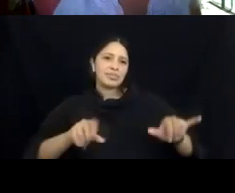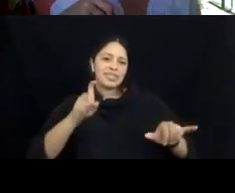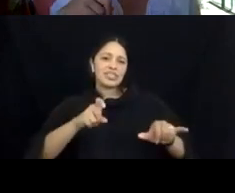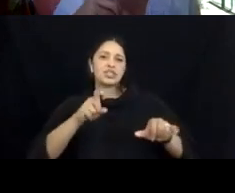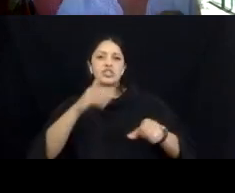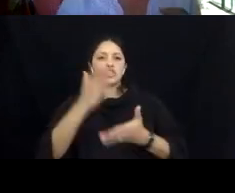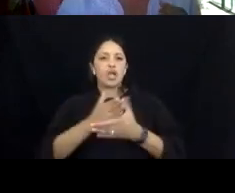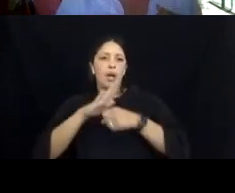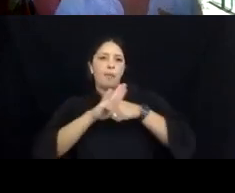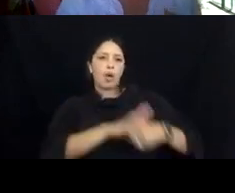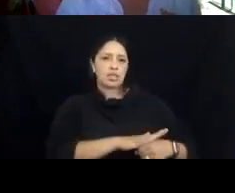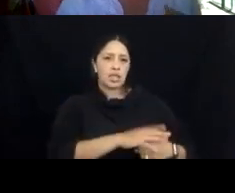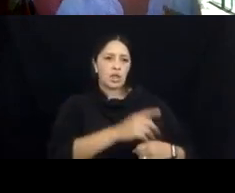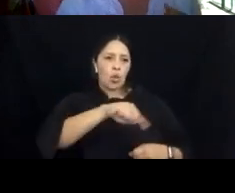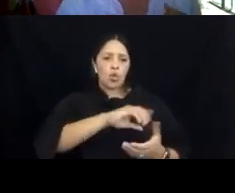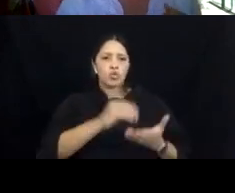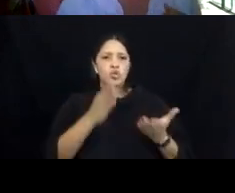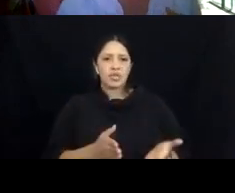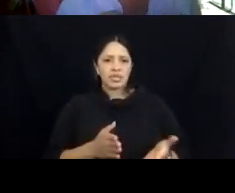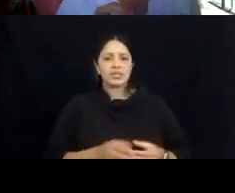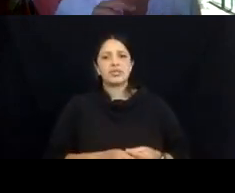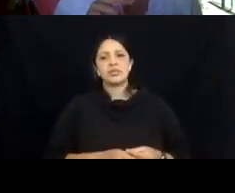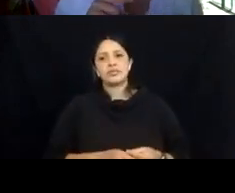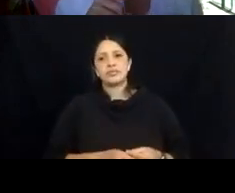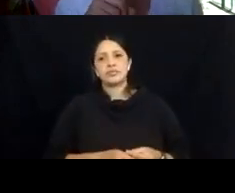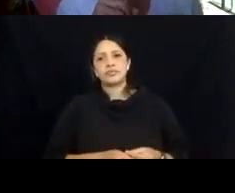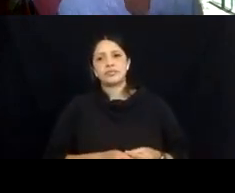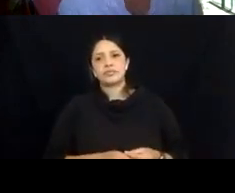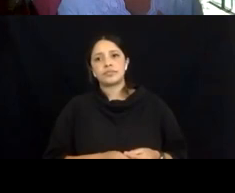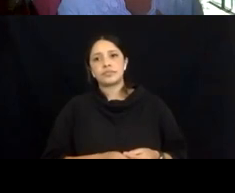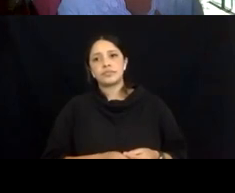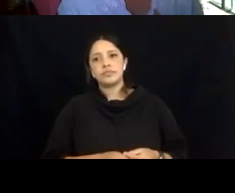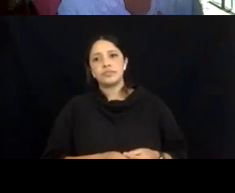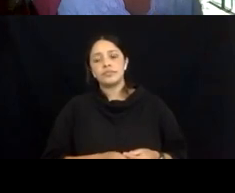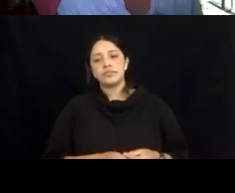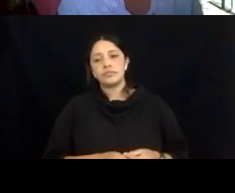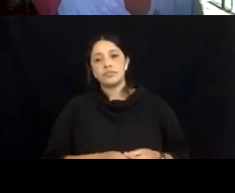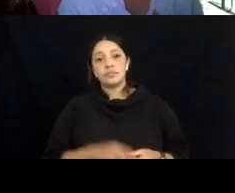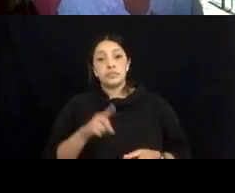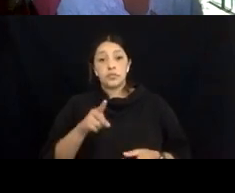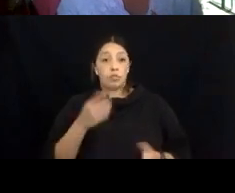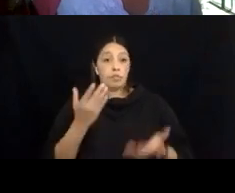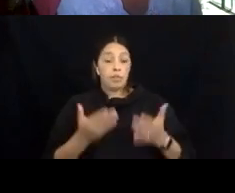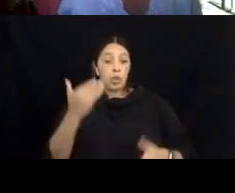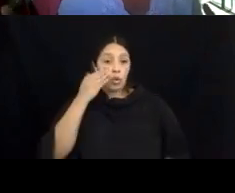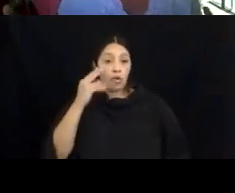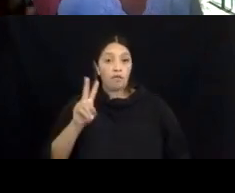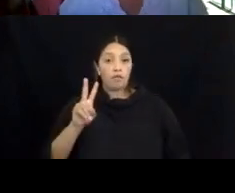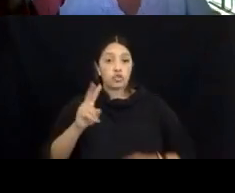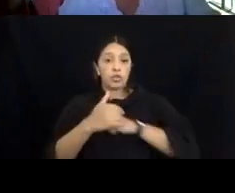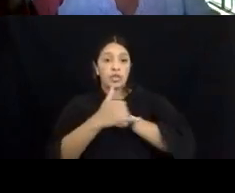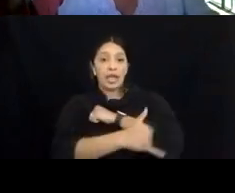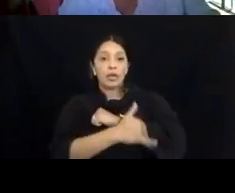the curriculum, through the language of instruction, right? You may know that Ventura County,